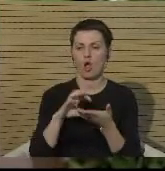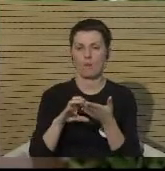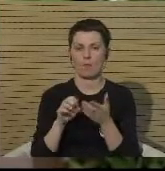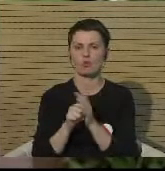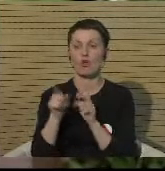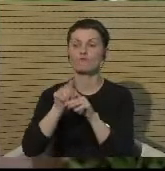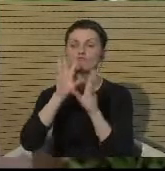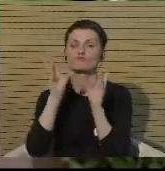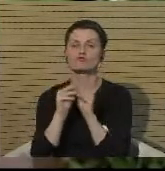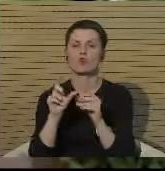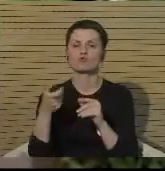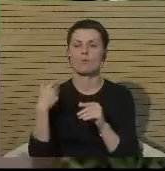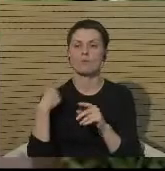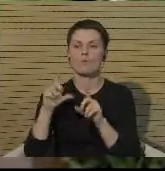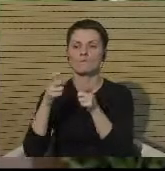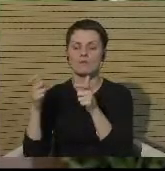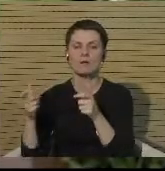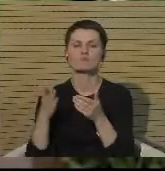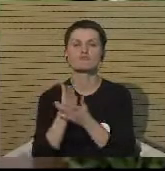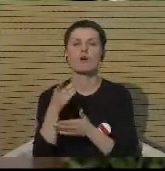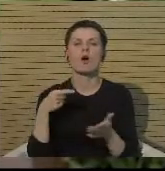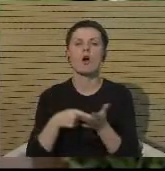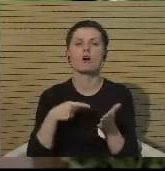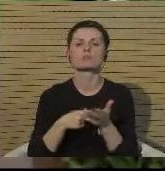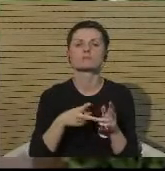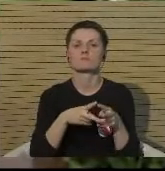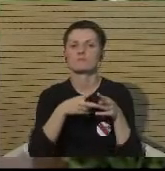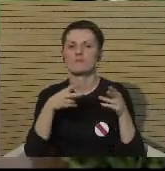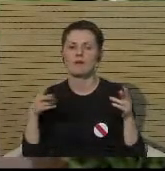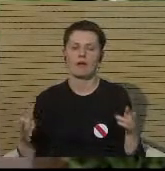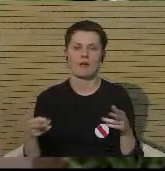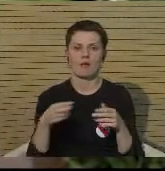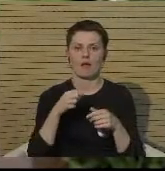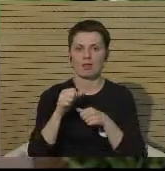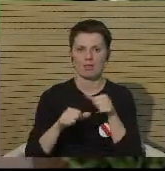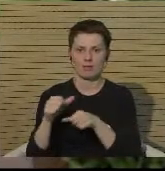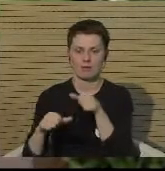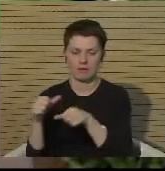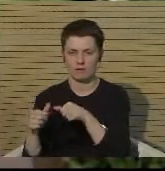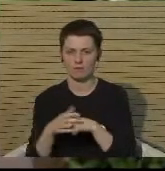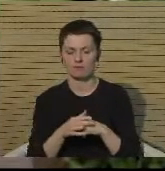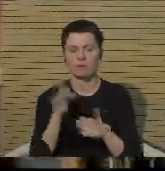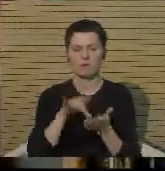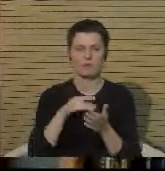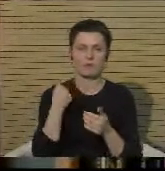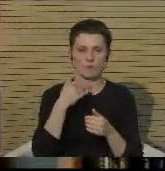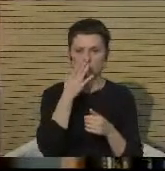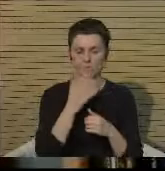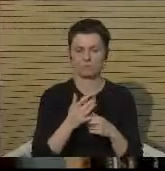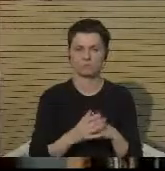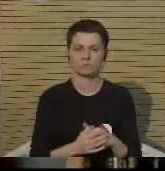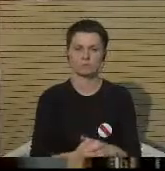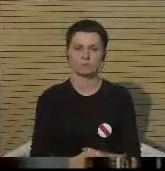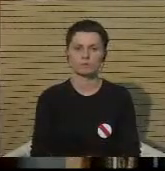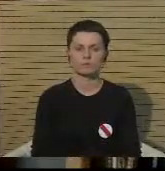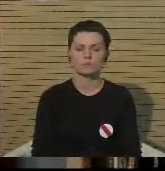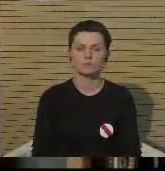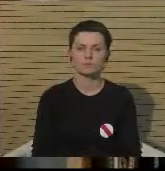It's a particular comment of what has been going on in the last 25 years in Belarus.